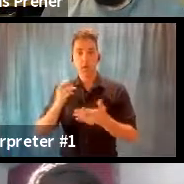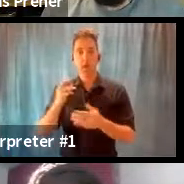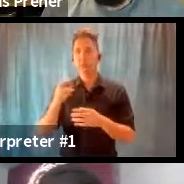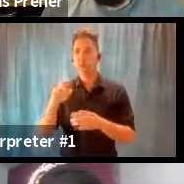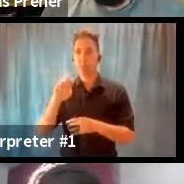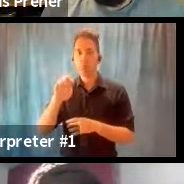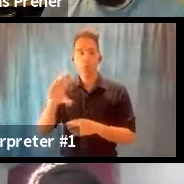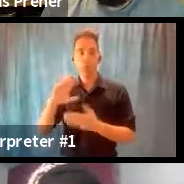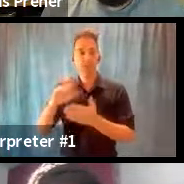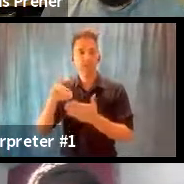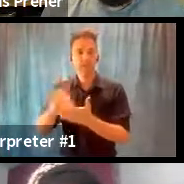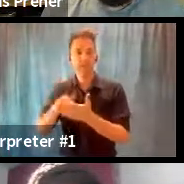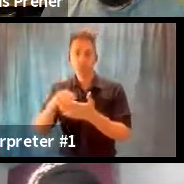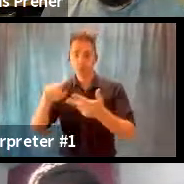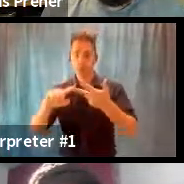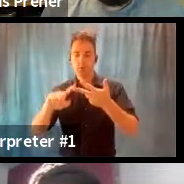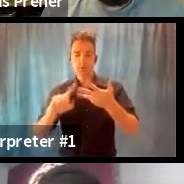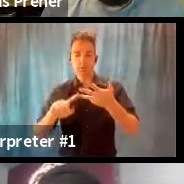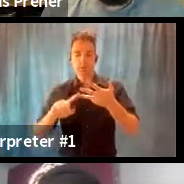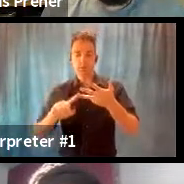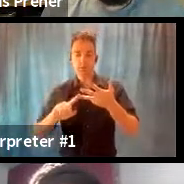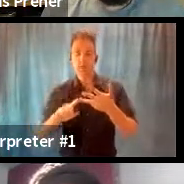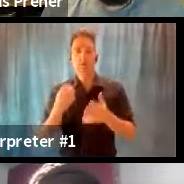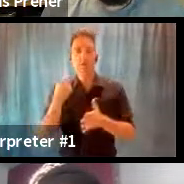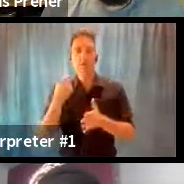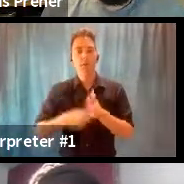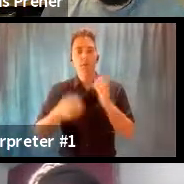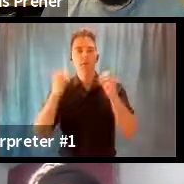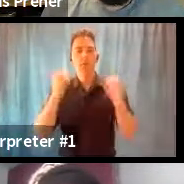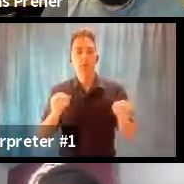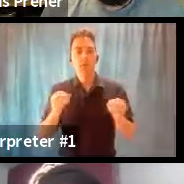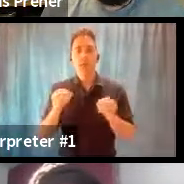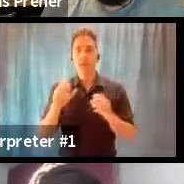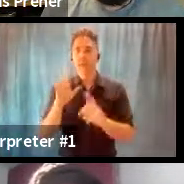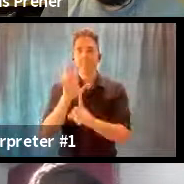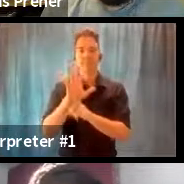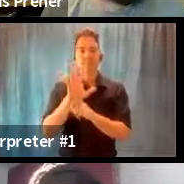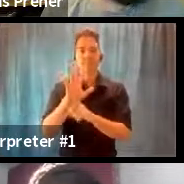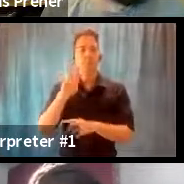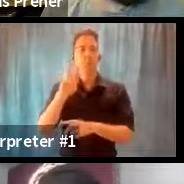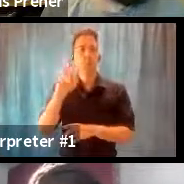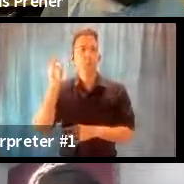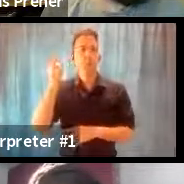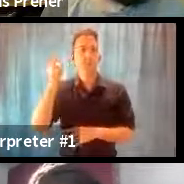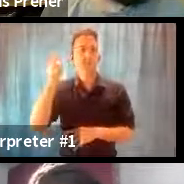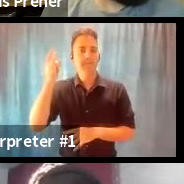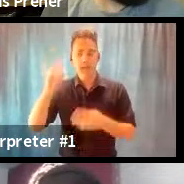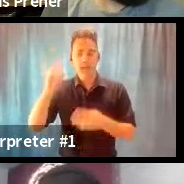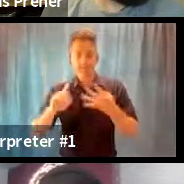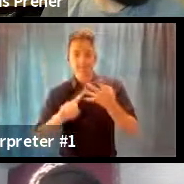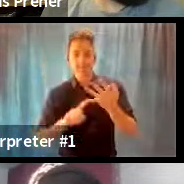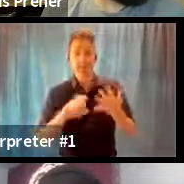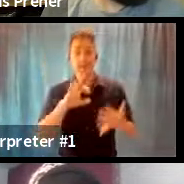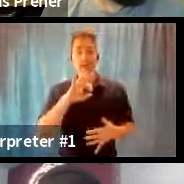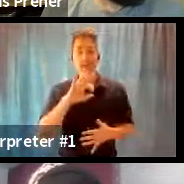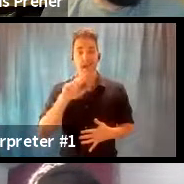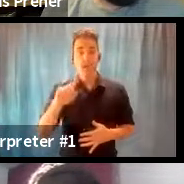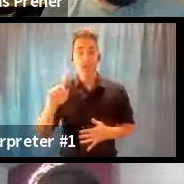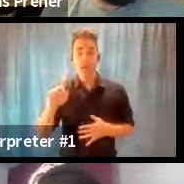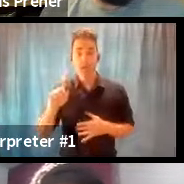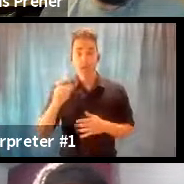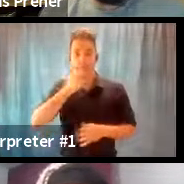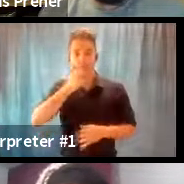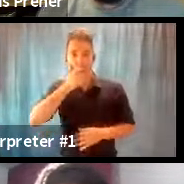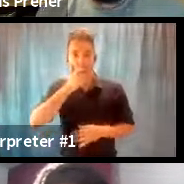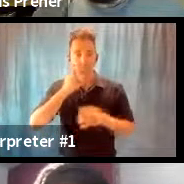centers, provide free public Wi-Fi, redesign our 911 dispatch system, transform the city's vacant land